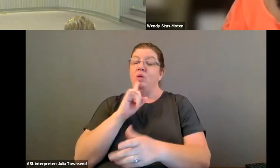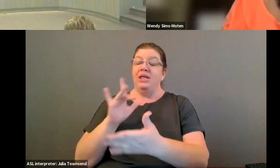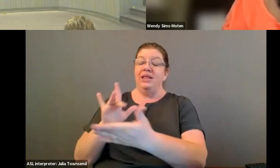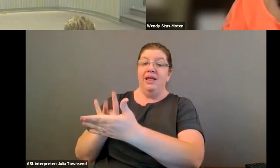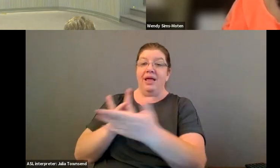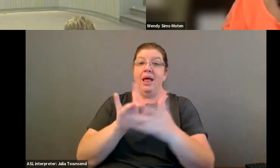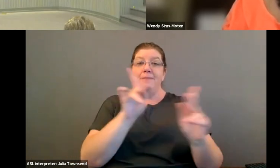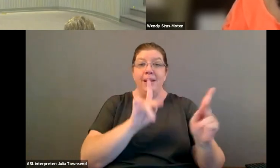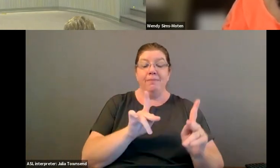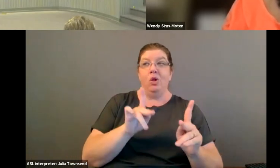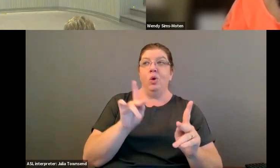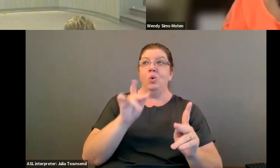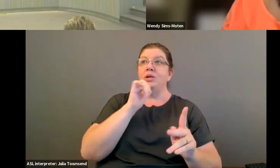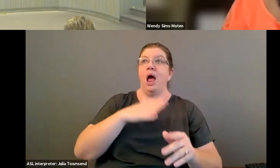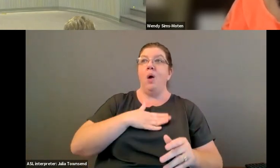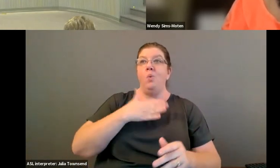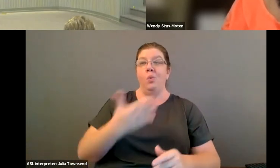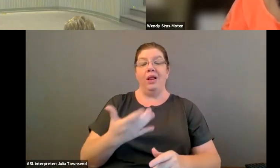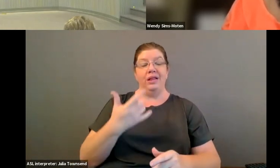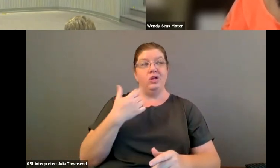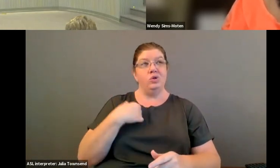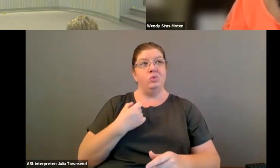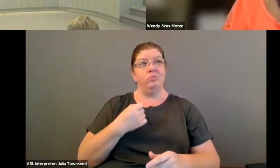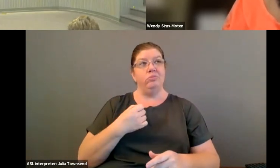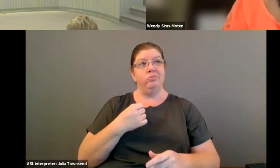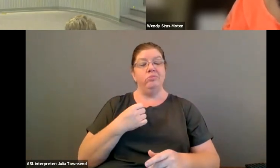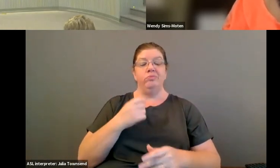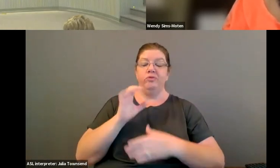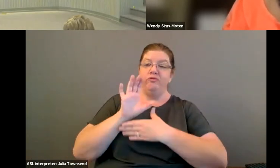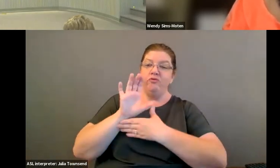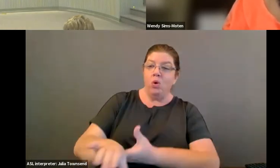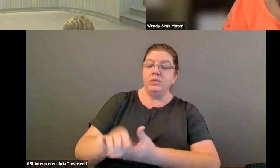subject themselves to coercive vaccinations